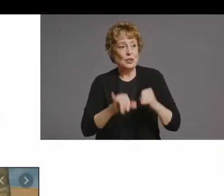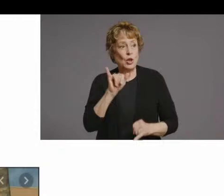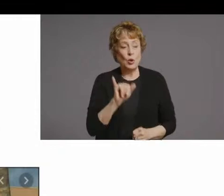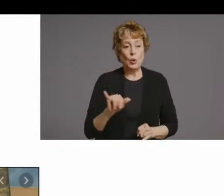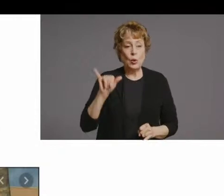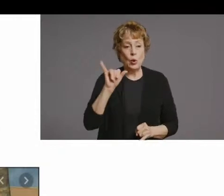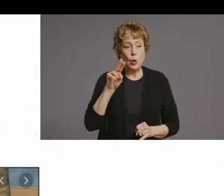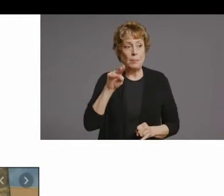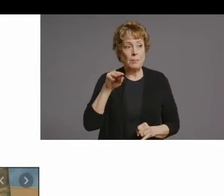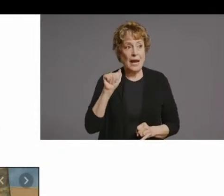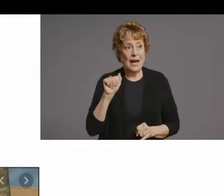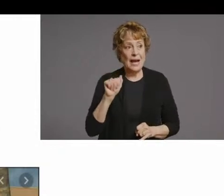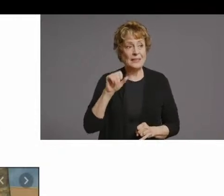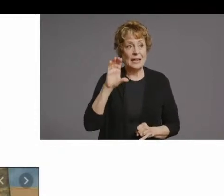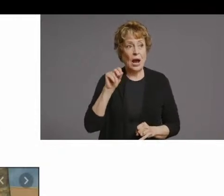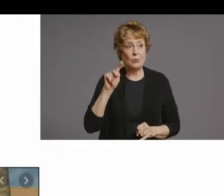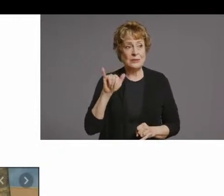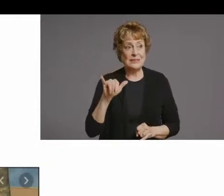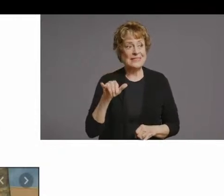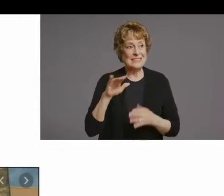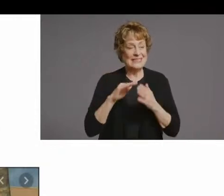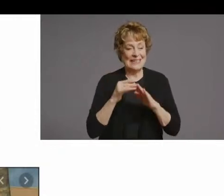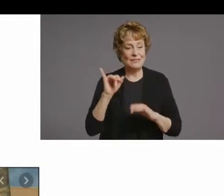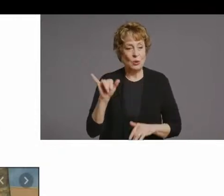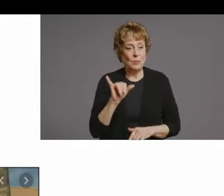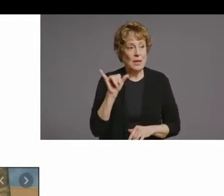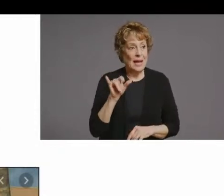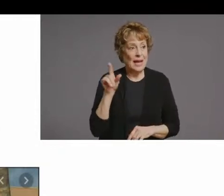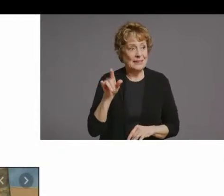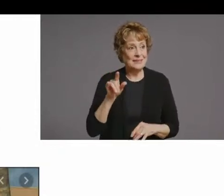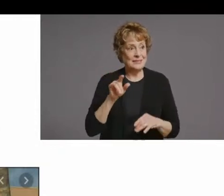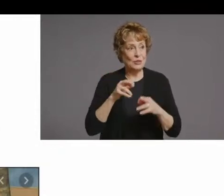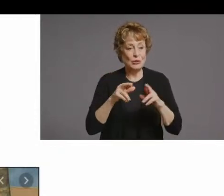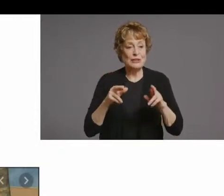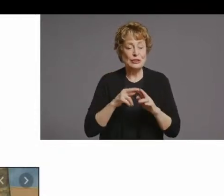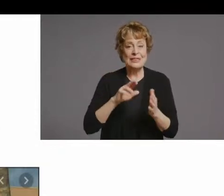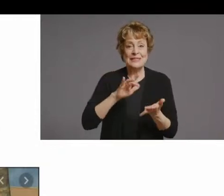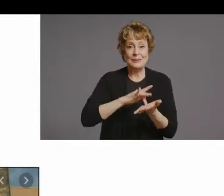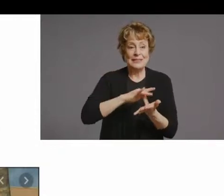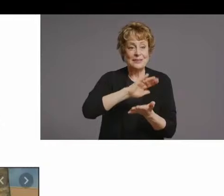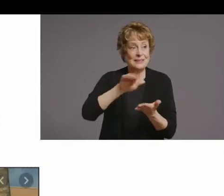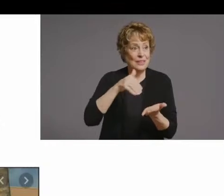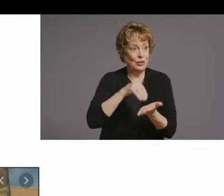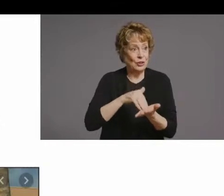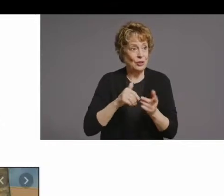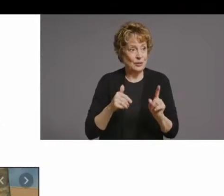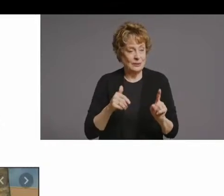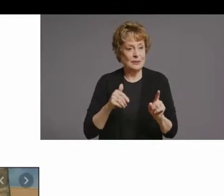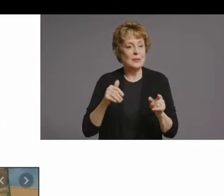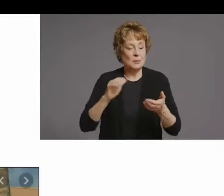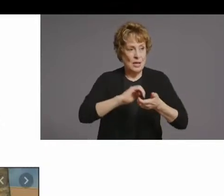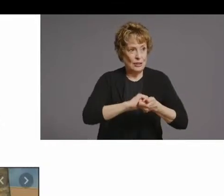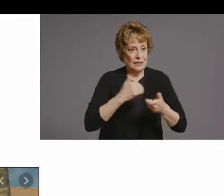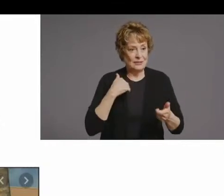site. Our pod transitioned to a state-supported pod on March 29th. Again, this is an